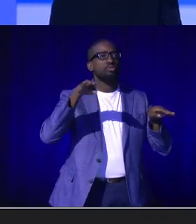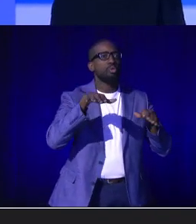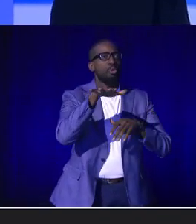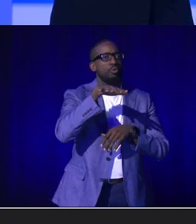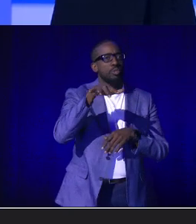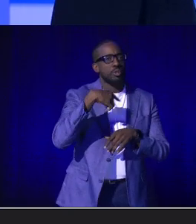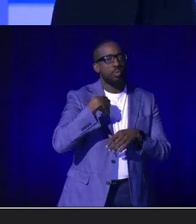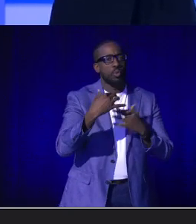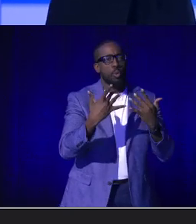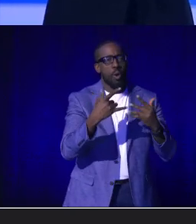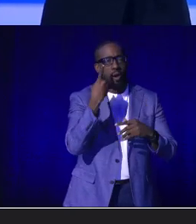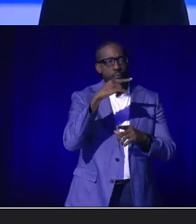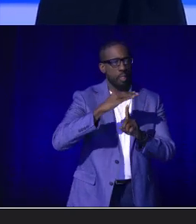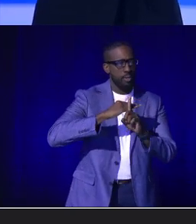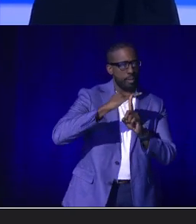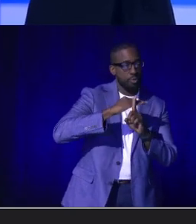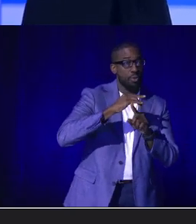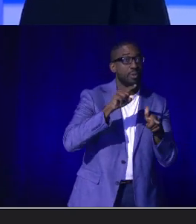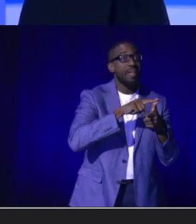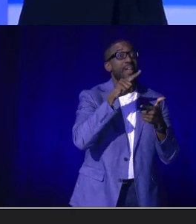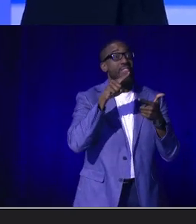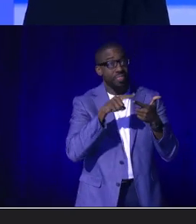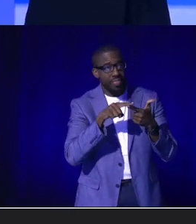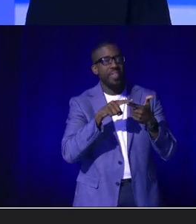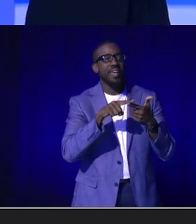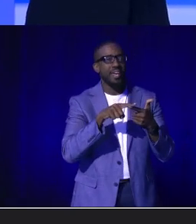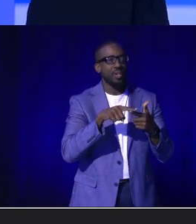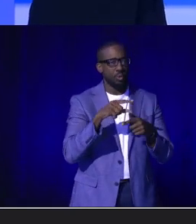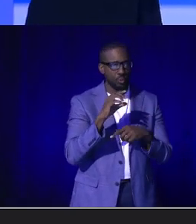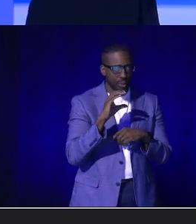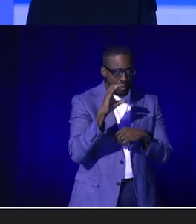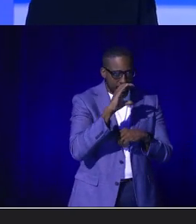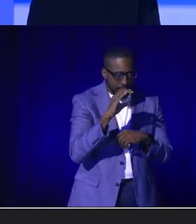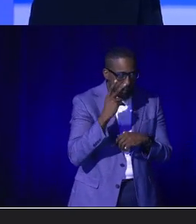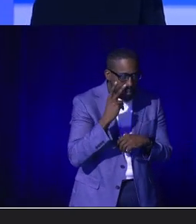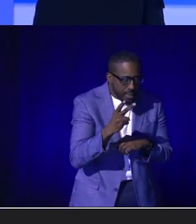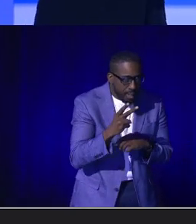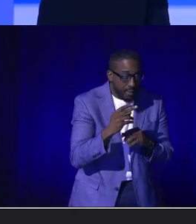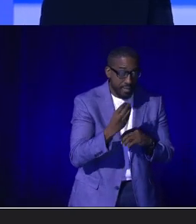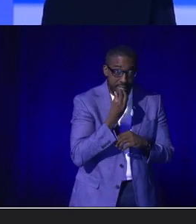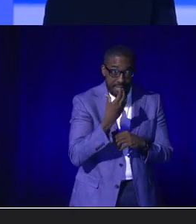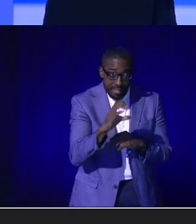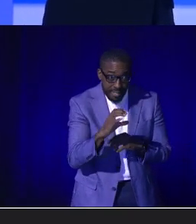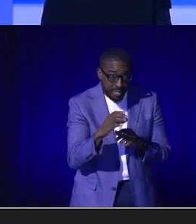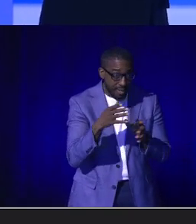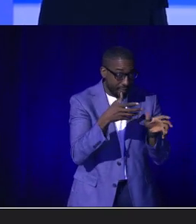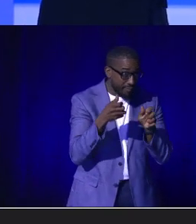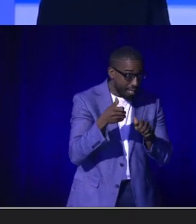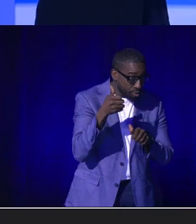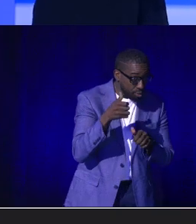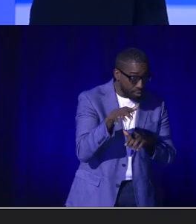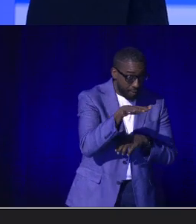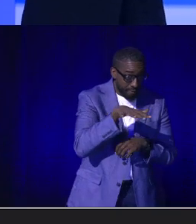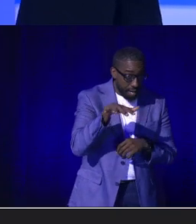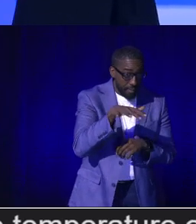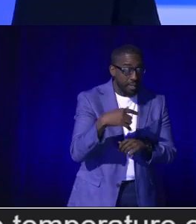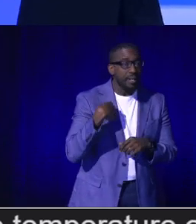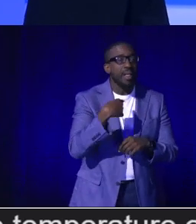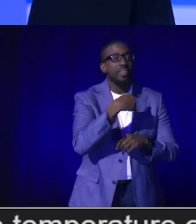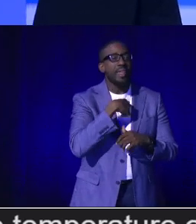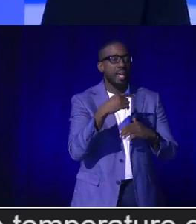temperature, and then we seek the temperature of the battery to see if it is heating faster than its environment. And we set sort of a threshold to